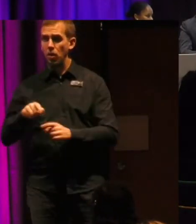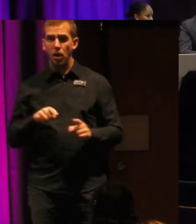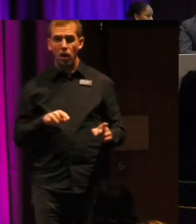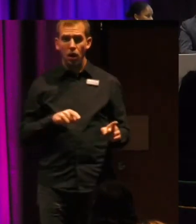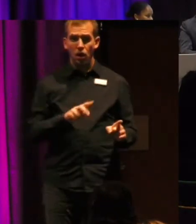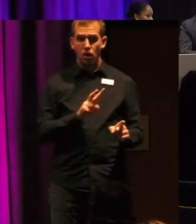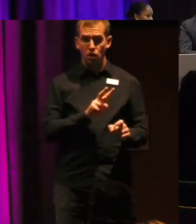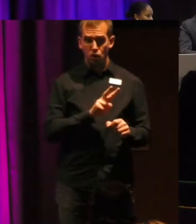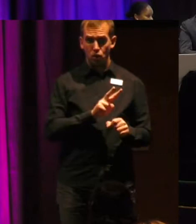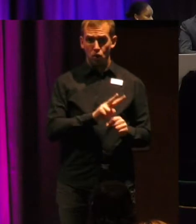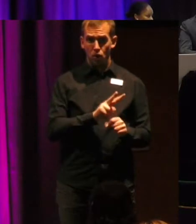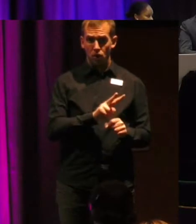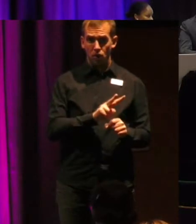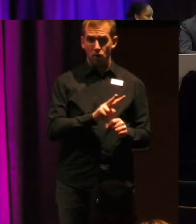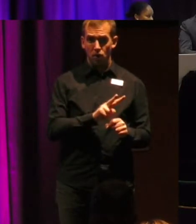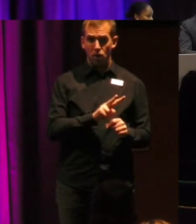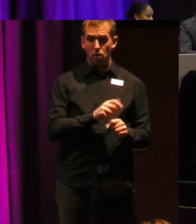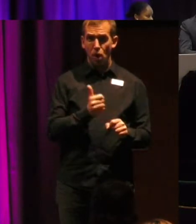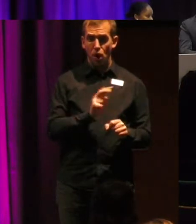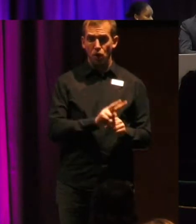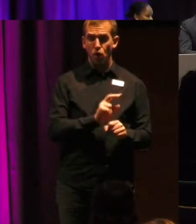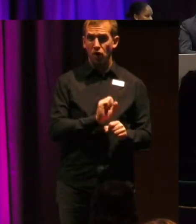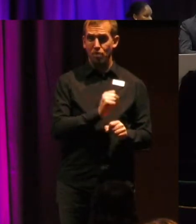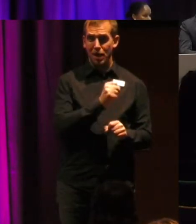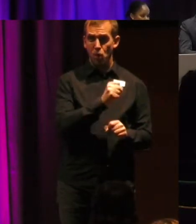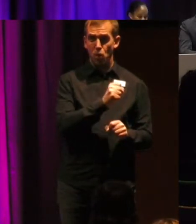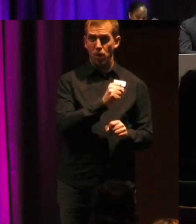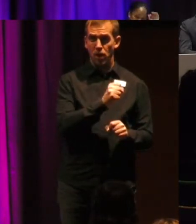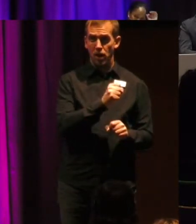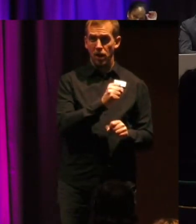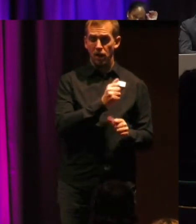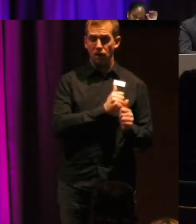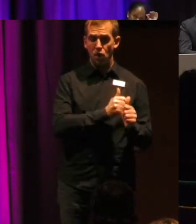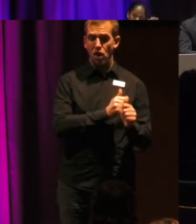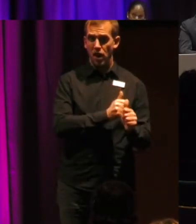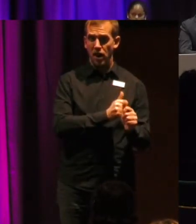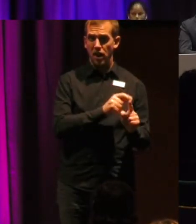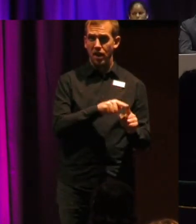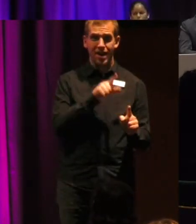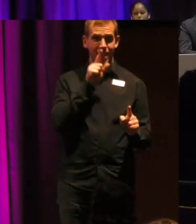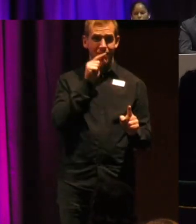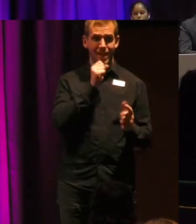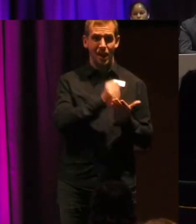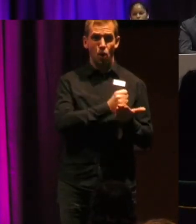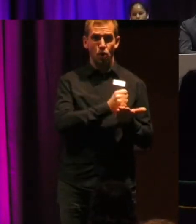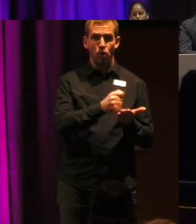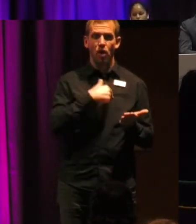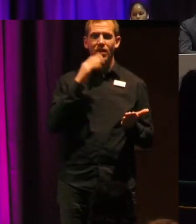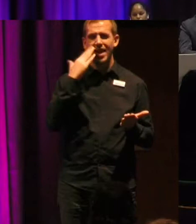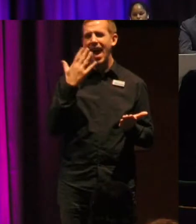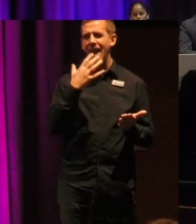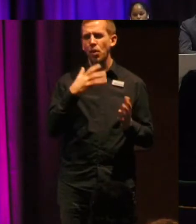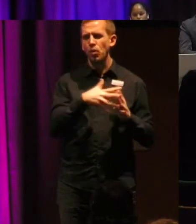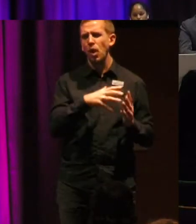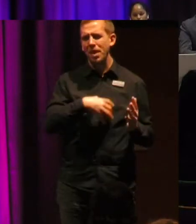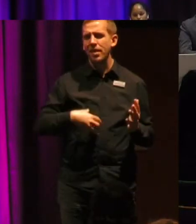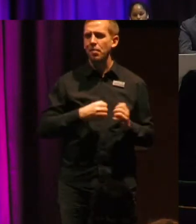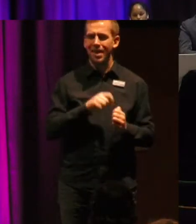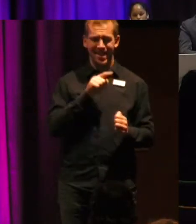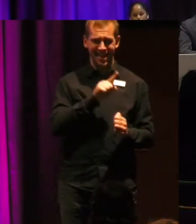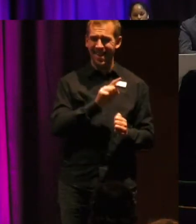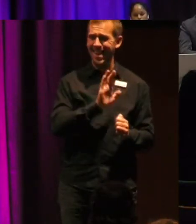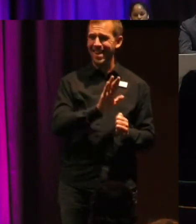I say only when you compare it to the amount of users, how is that Twitter account, I know it's the President of the United States, but how is